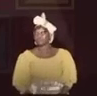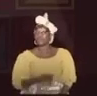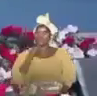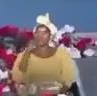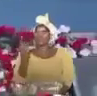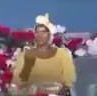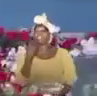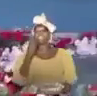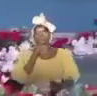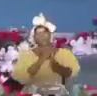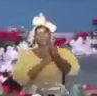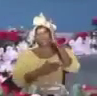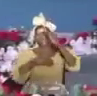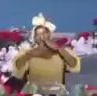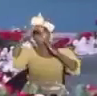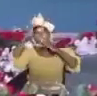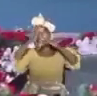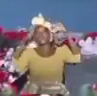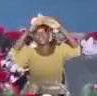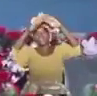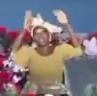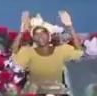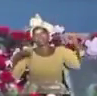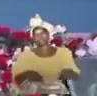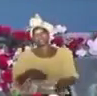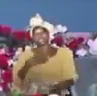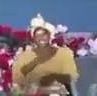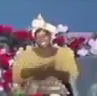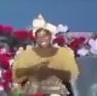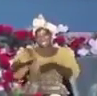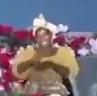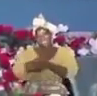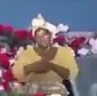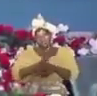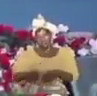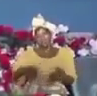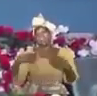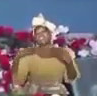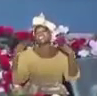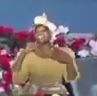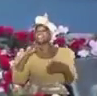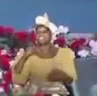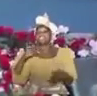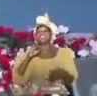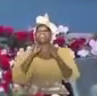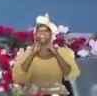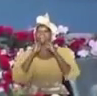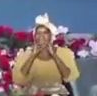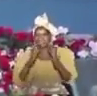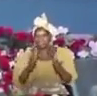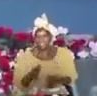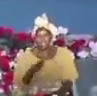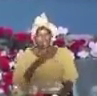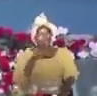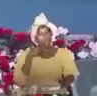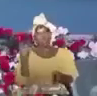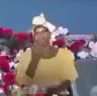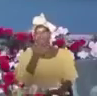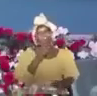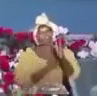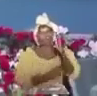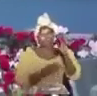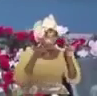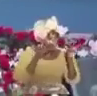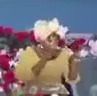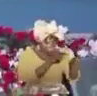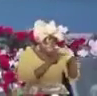Except the Lord builds a house, my Bible says, they labor in vain that will build it. Except the Lord watches over a city, said the watchman watcheth but in